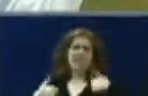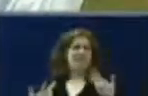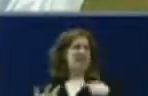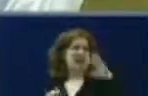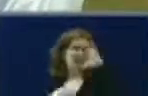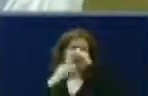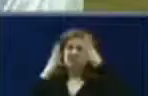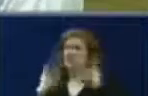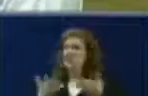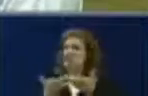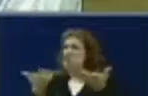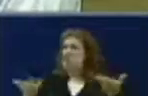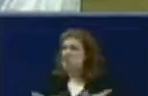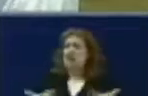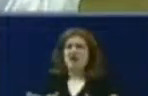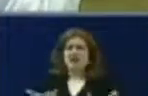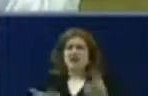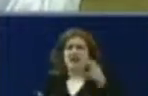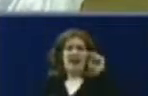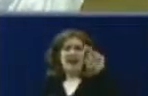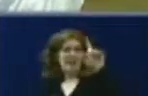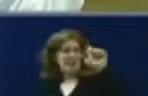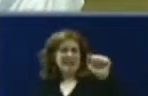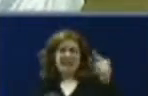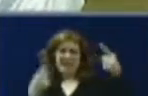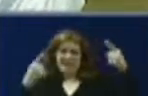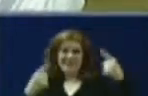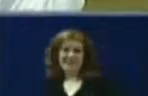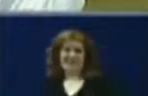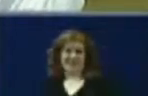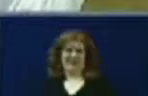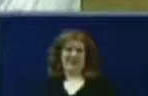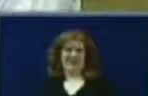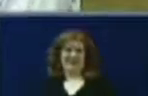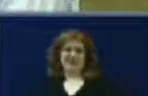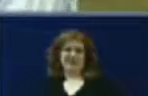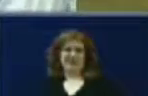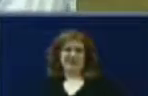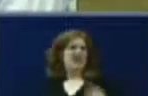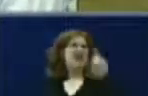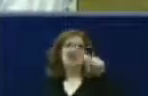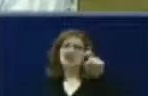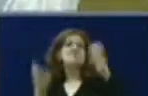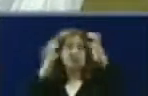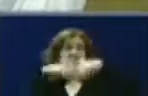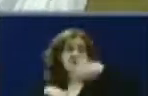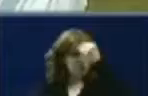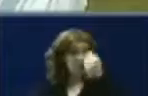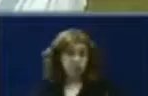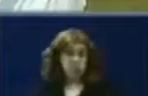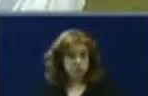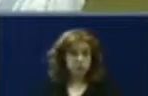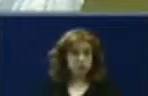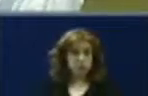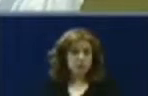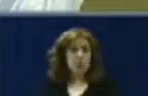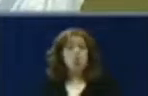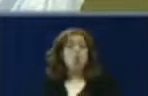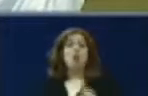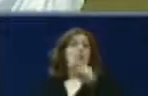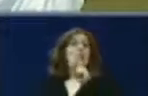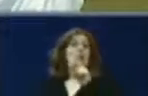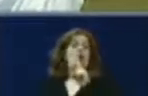world, that MDA exists. It should be shut down. or